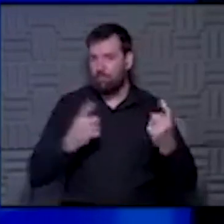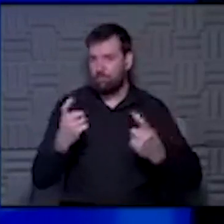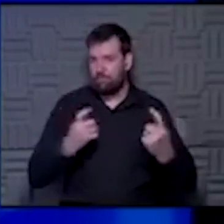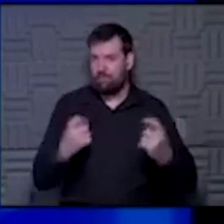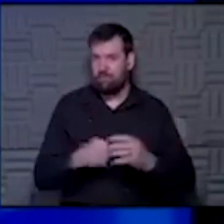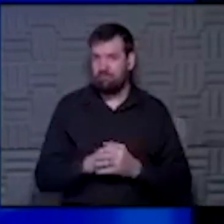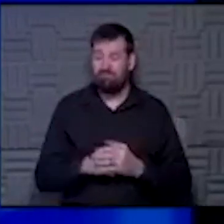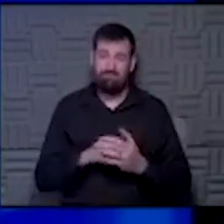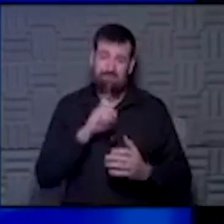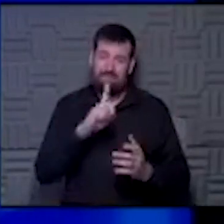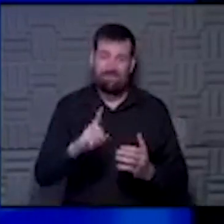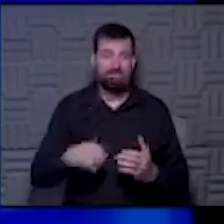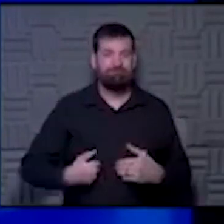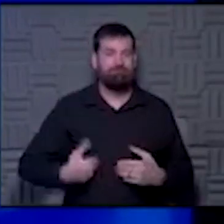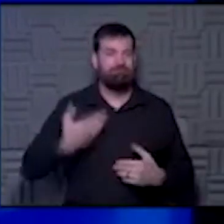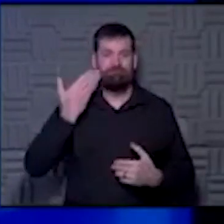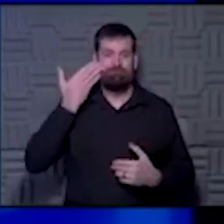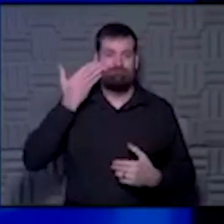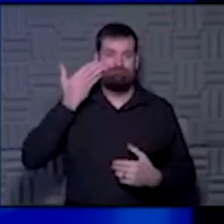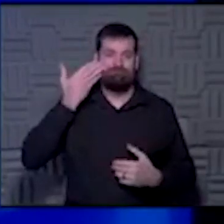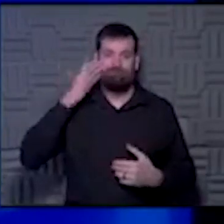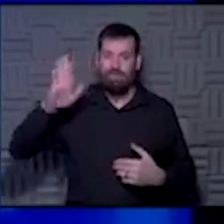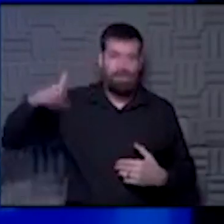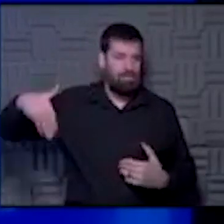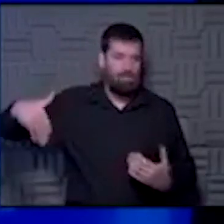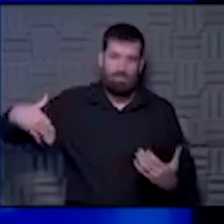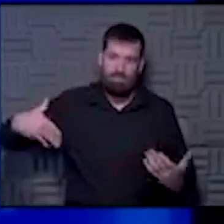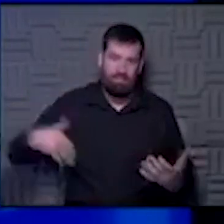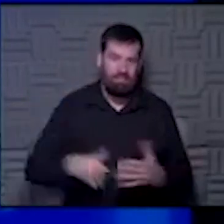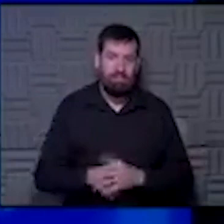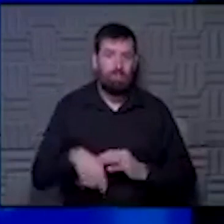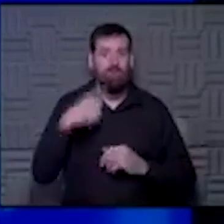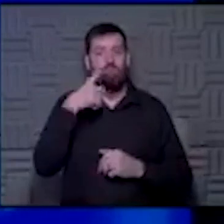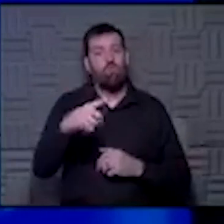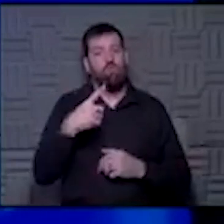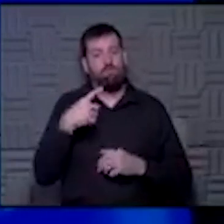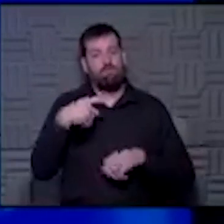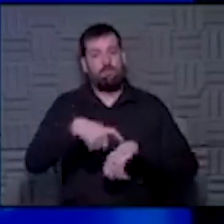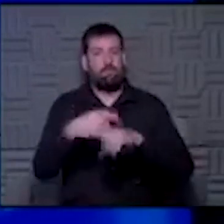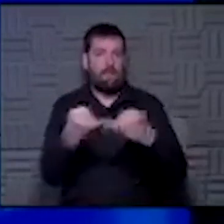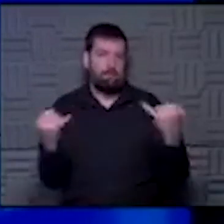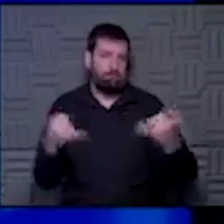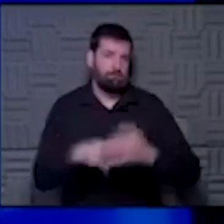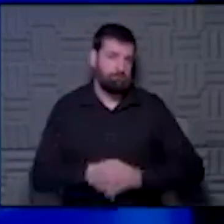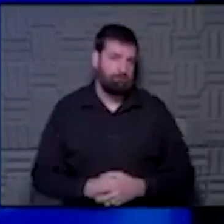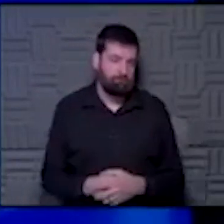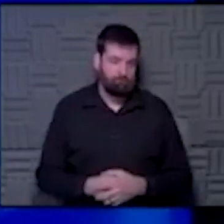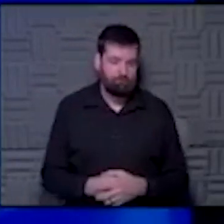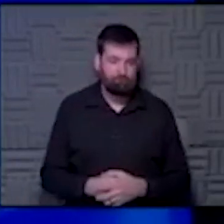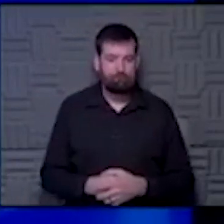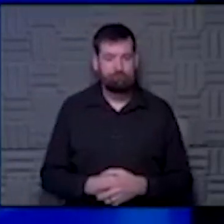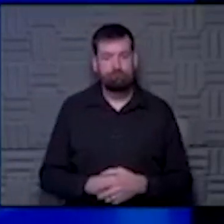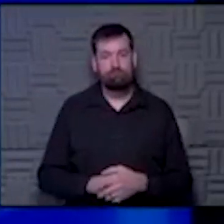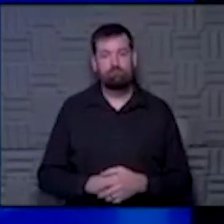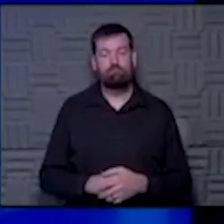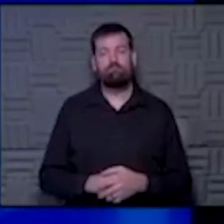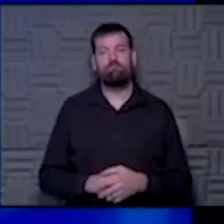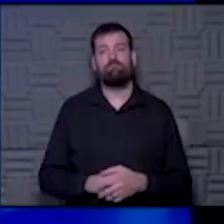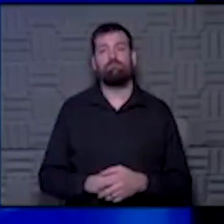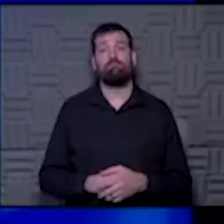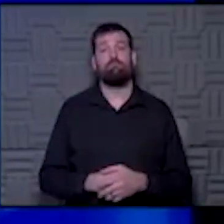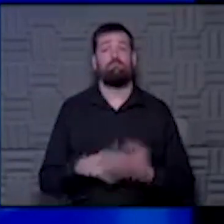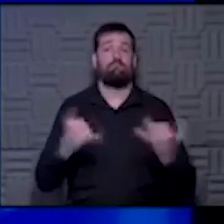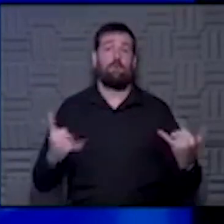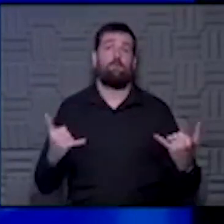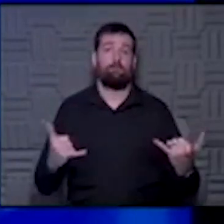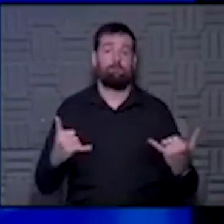really unknowns that need to be answered to give you a reasonable timeline. I think what we know at this point